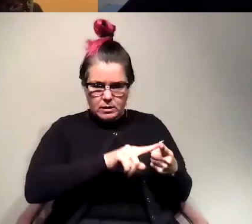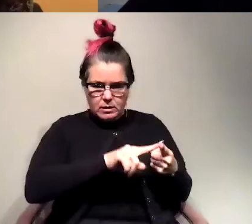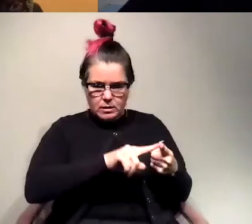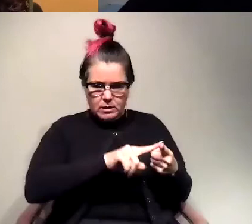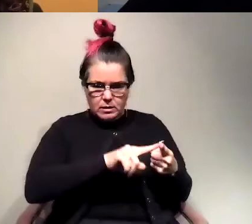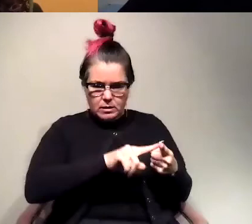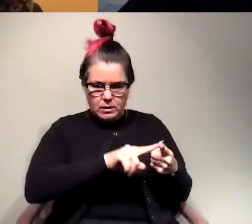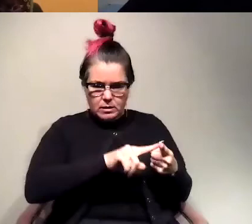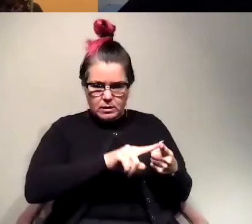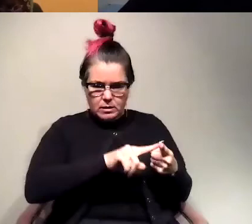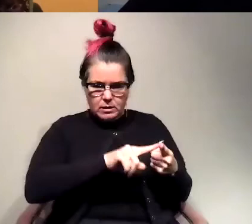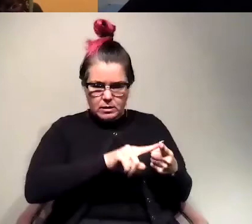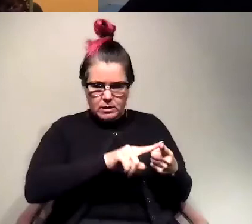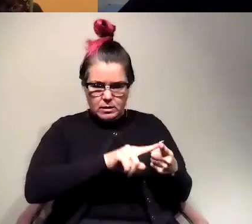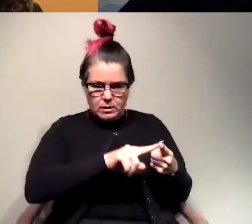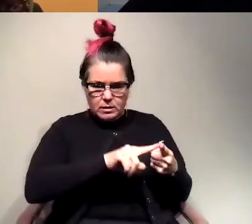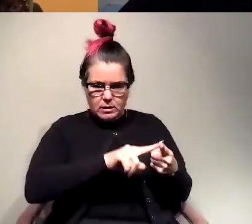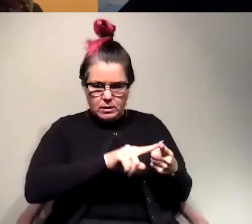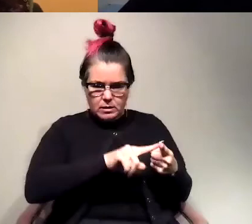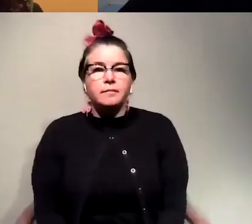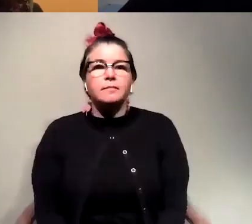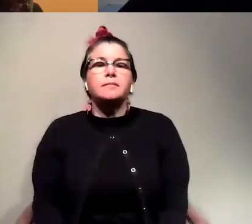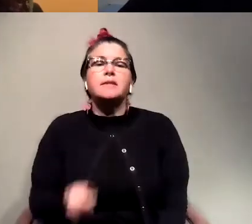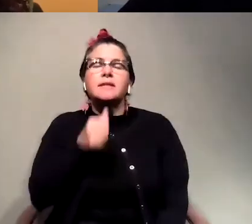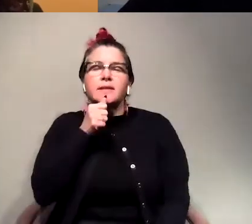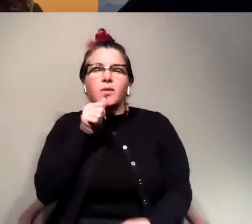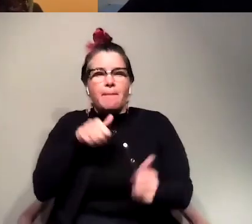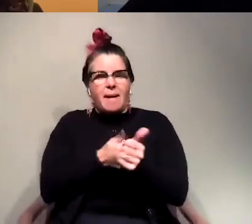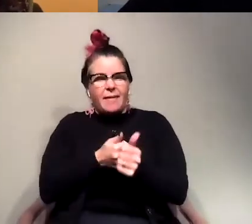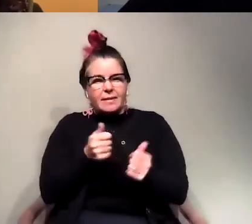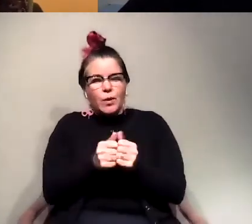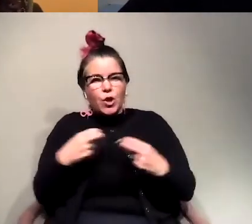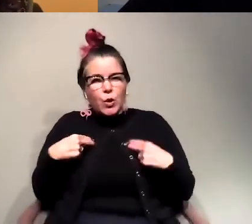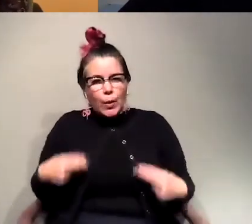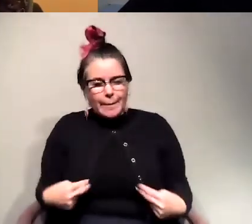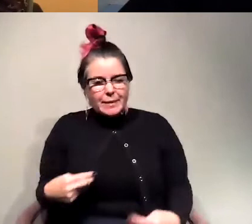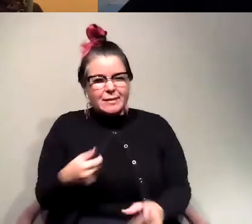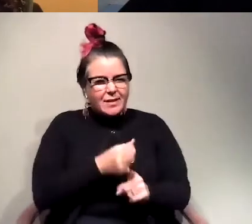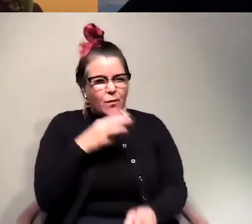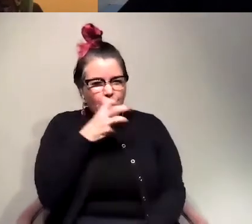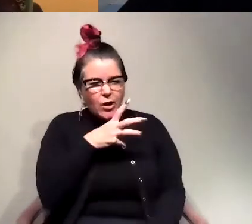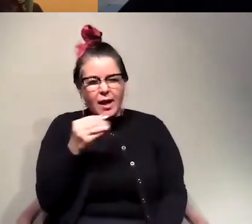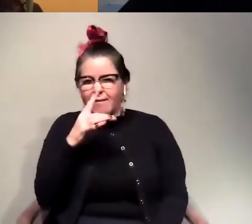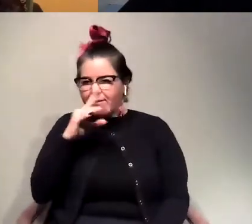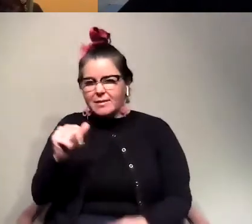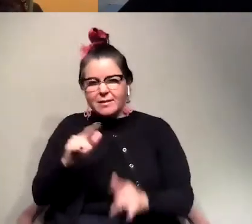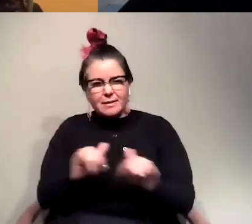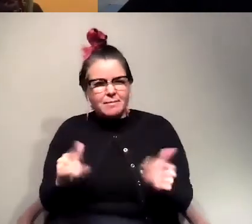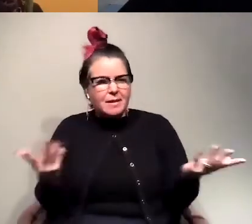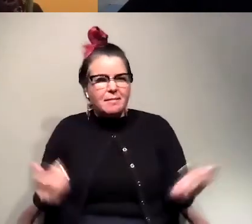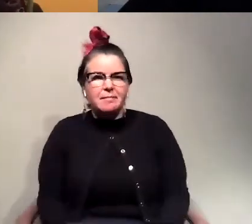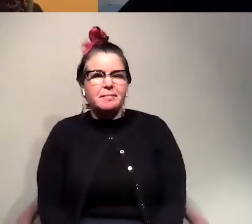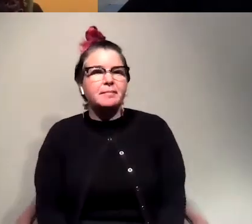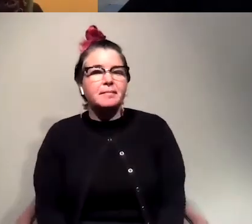it really can't. And a lot of that is secretly done by humans, which is weird and fascinating. Yeah,